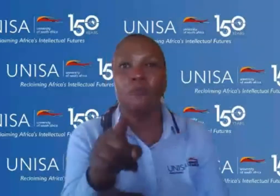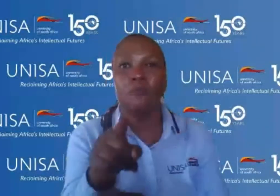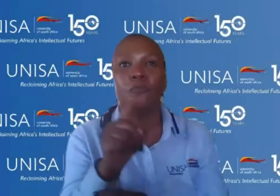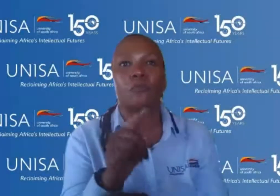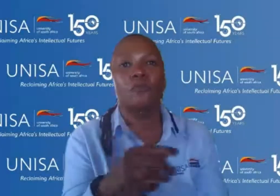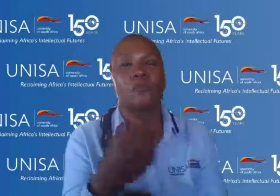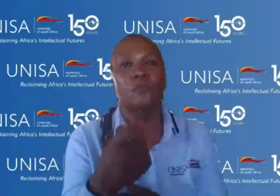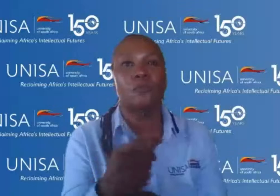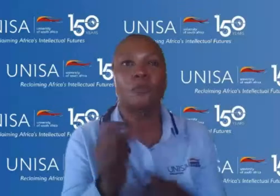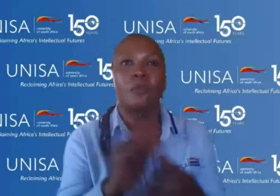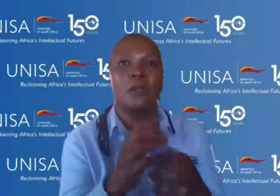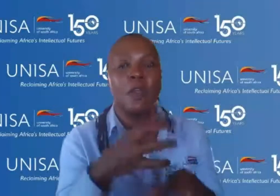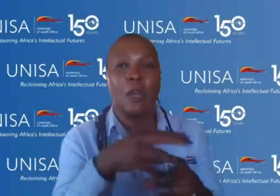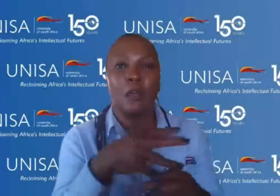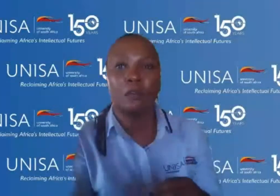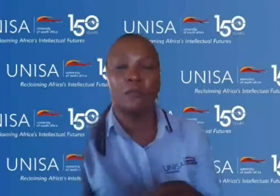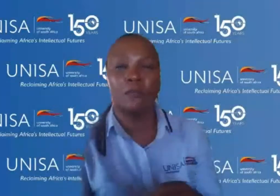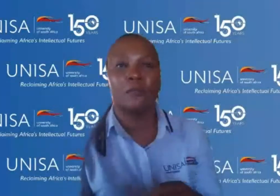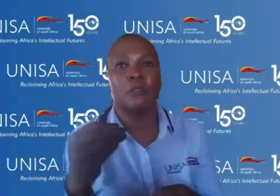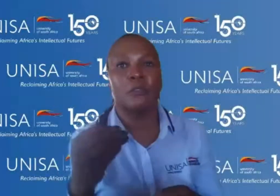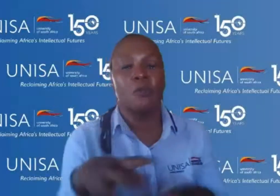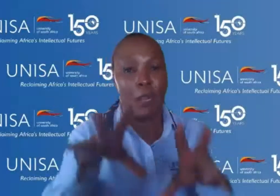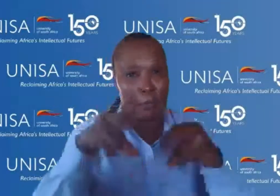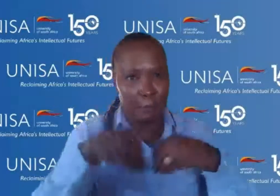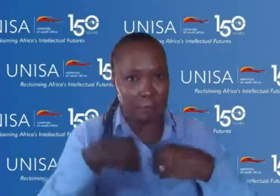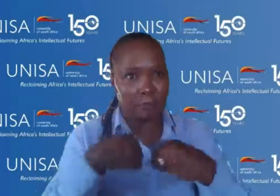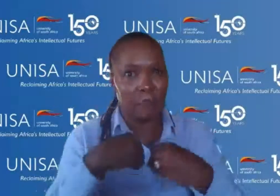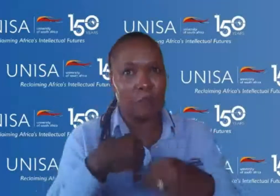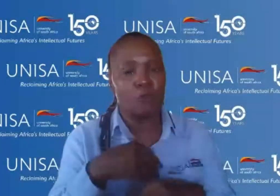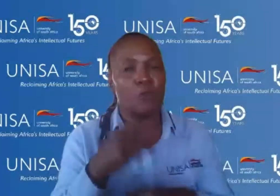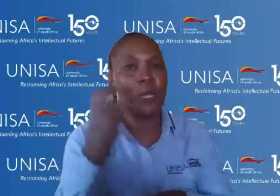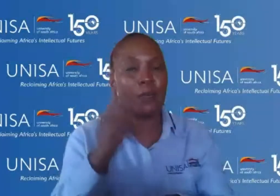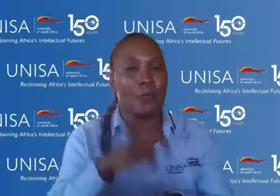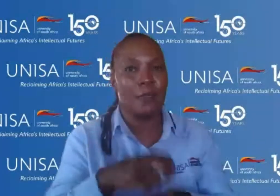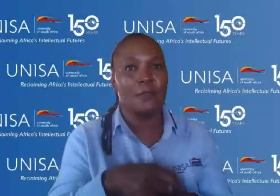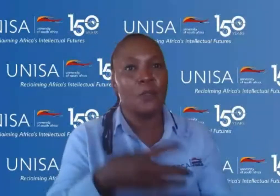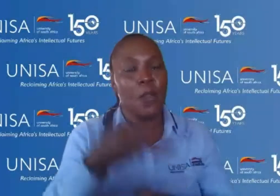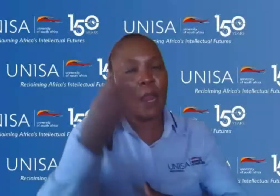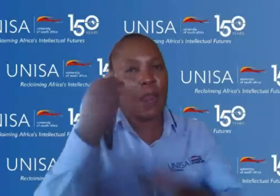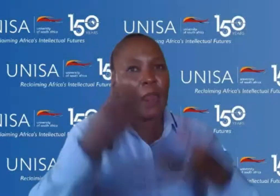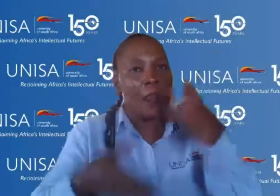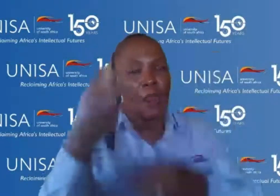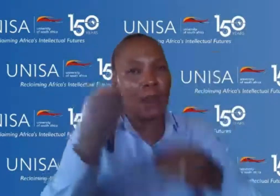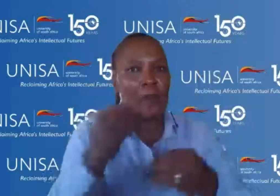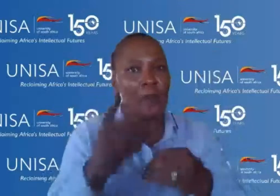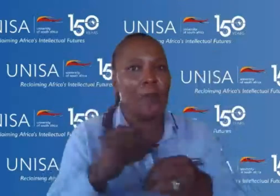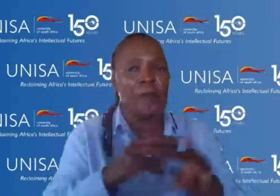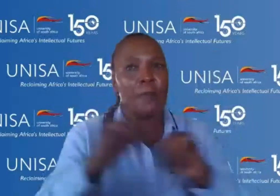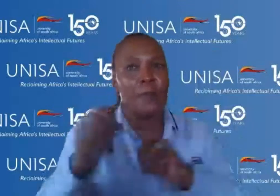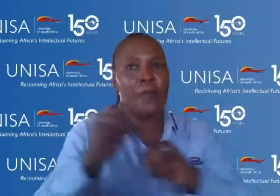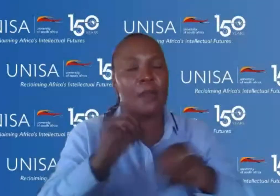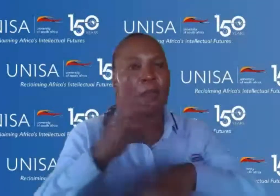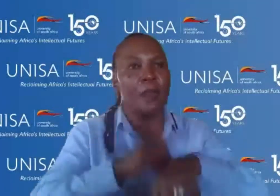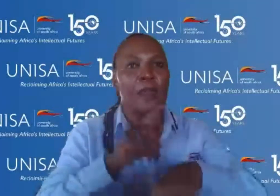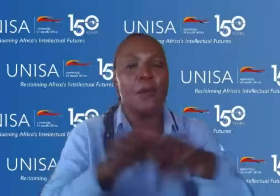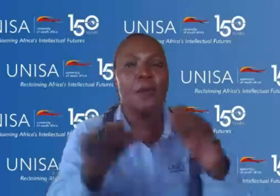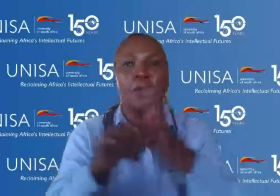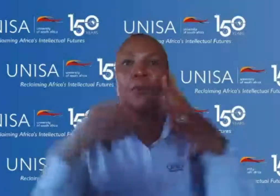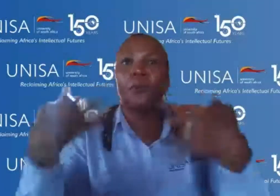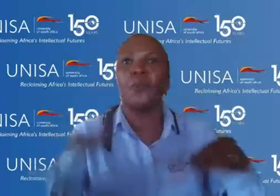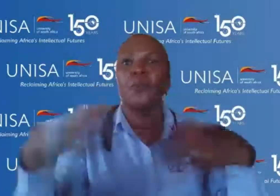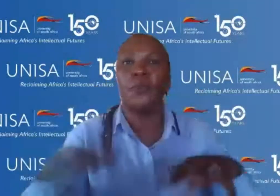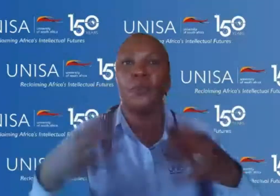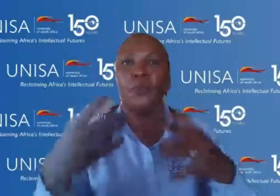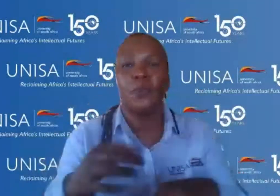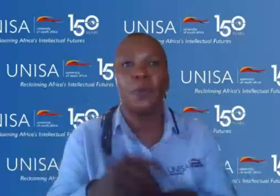you've been admitted, you need to learn to manage time. So time management is absolutely important. So you'll have to